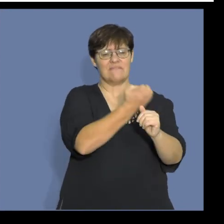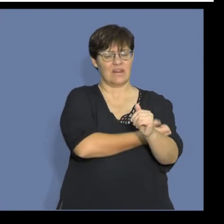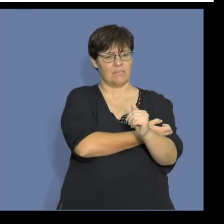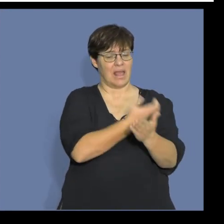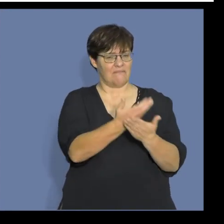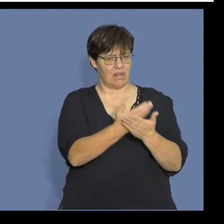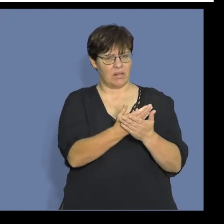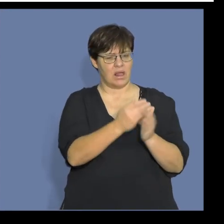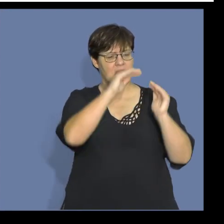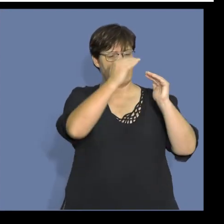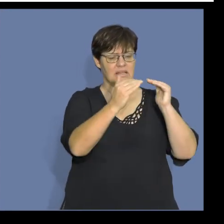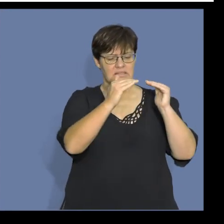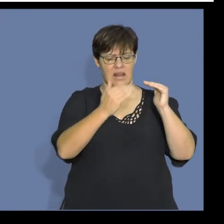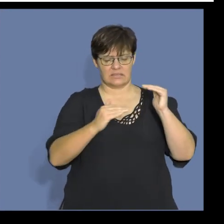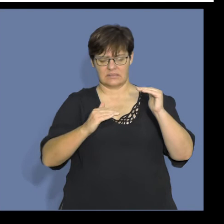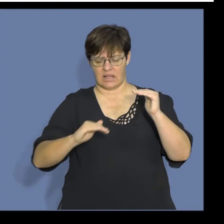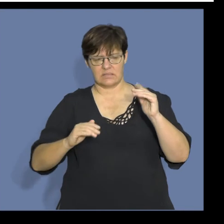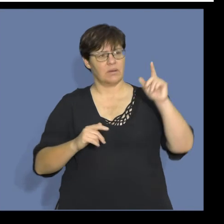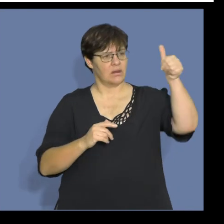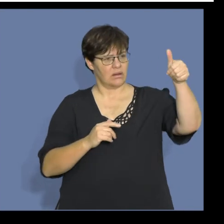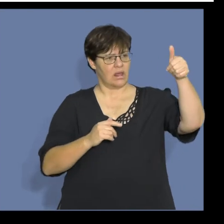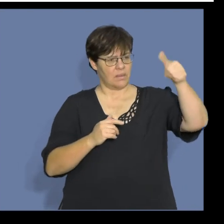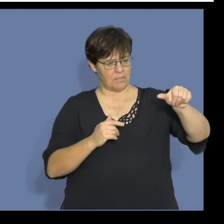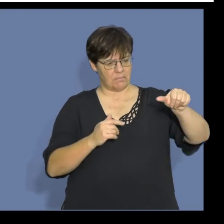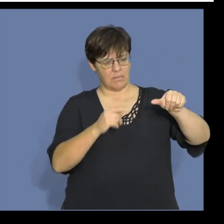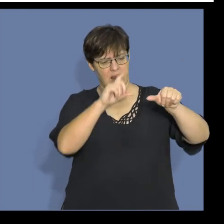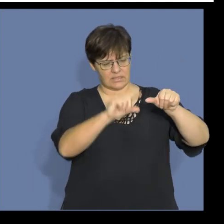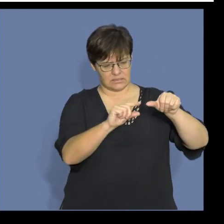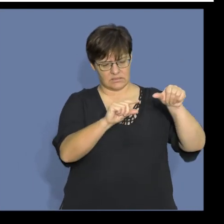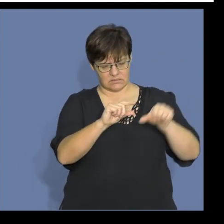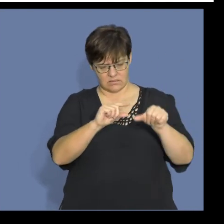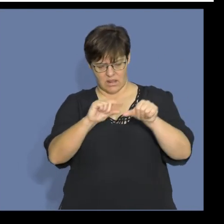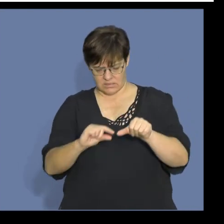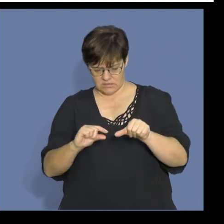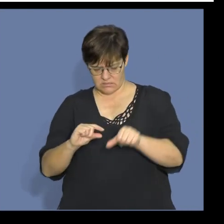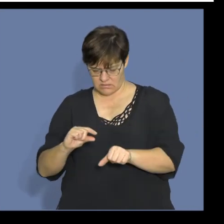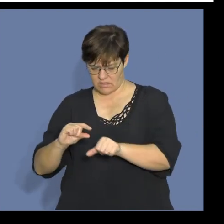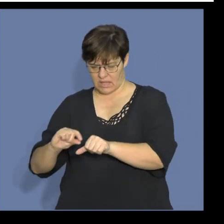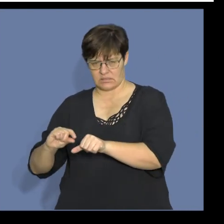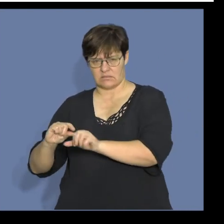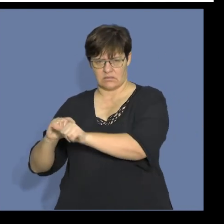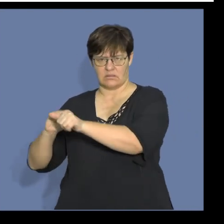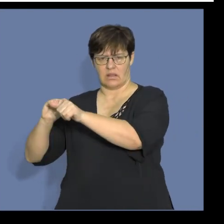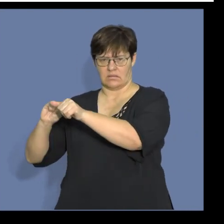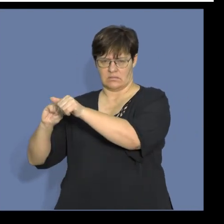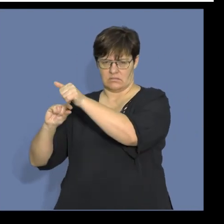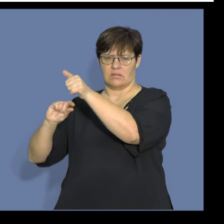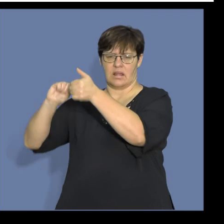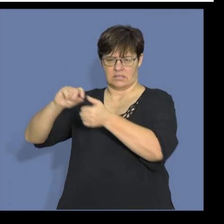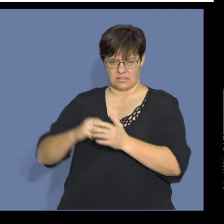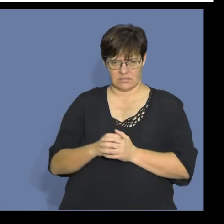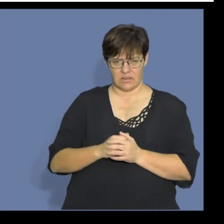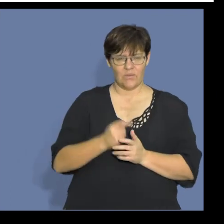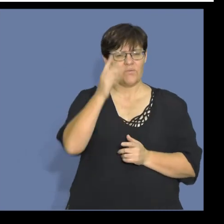of available energy decreases at each trophic level. Guys, it's important that we recognize that energy